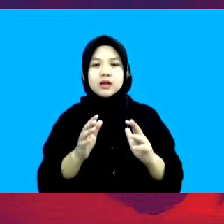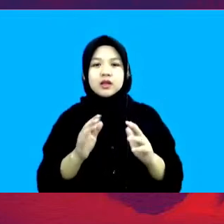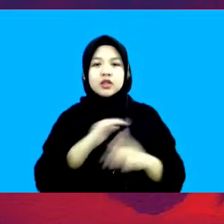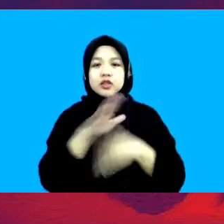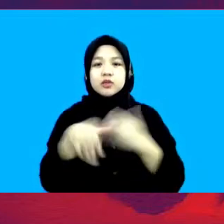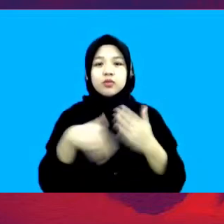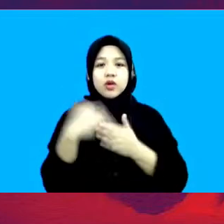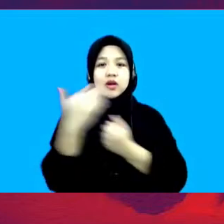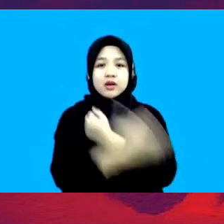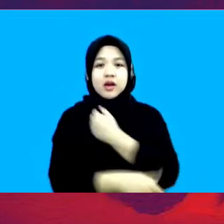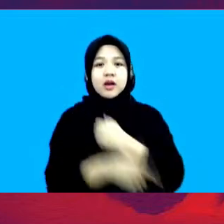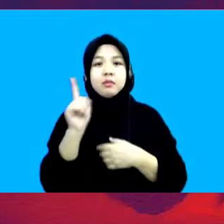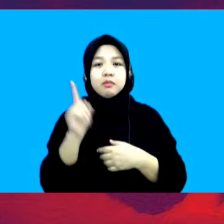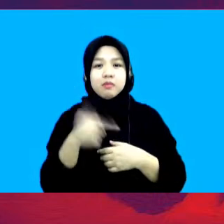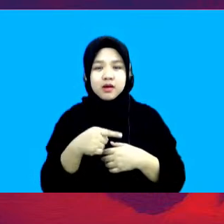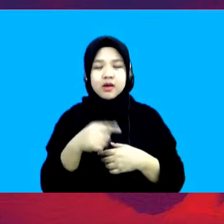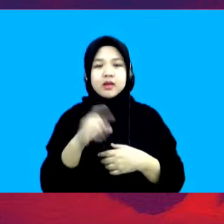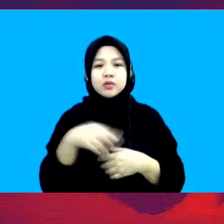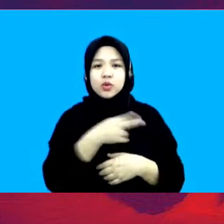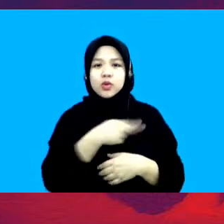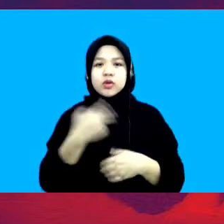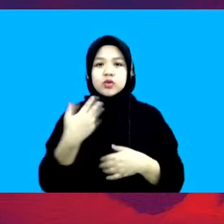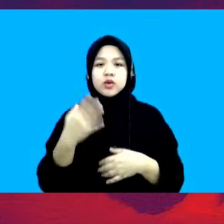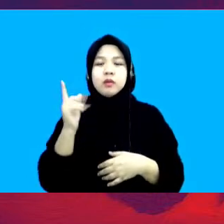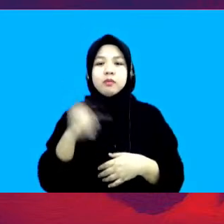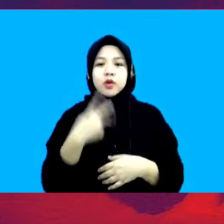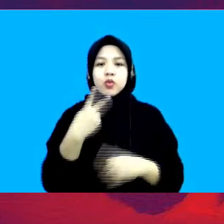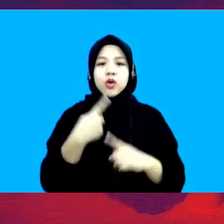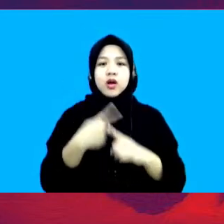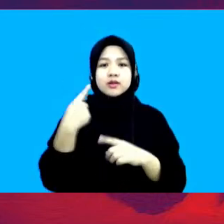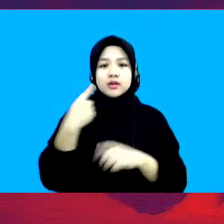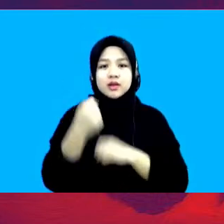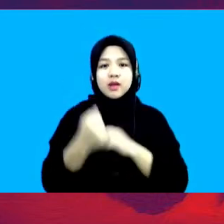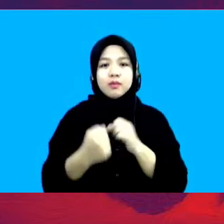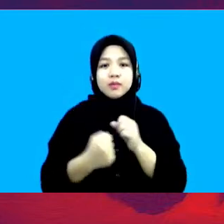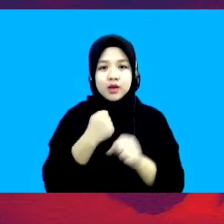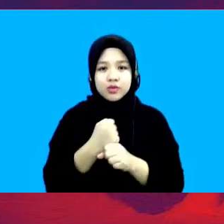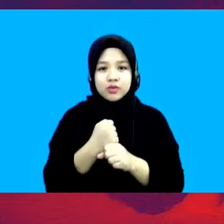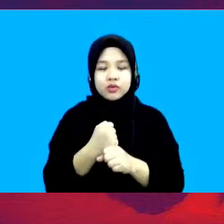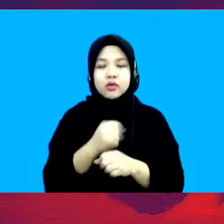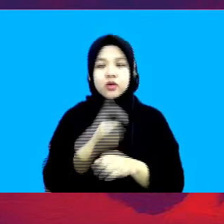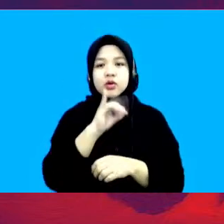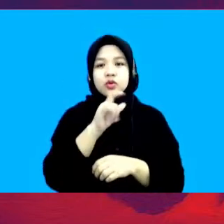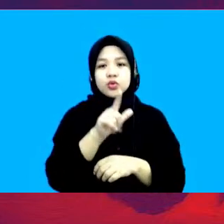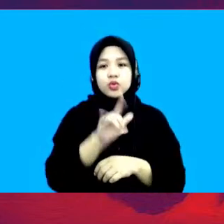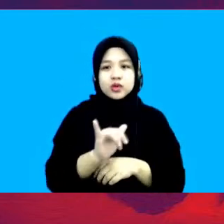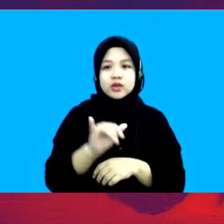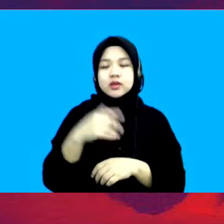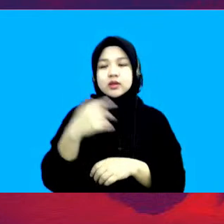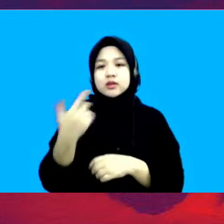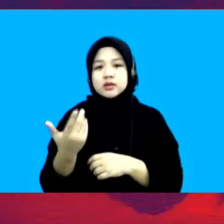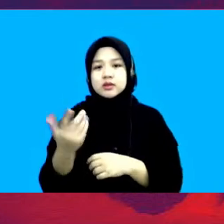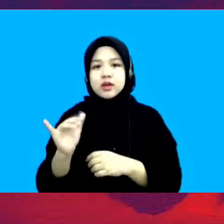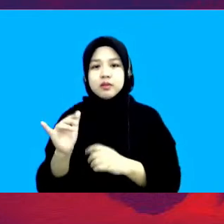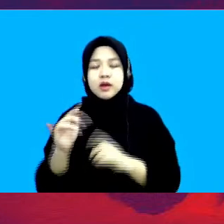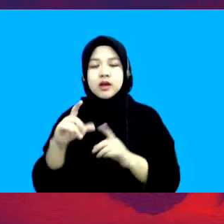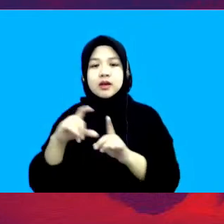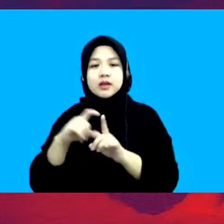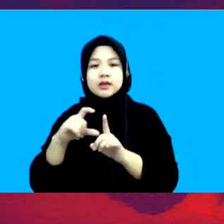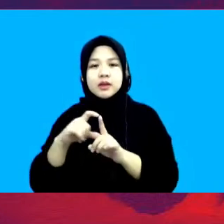are faced by the sort of like huge constraint, maybe from the